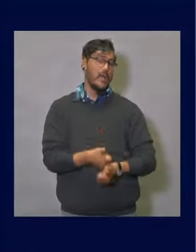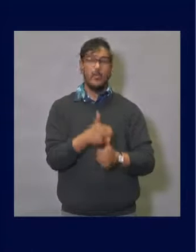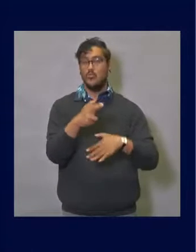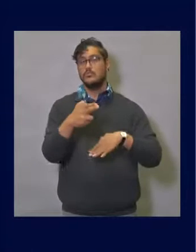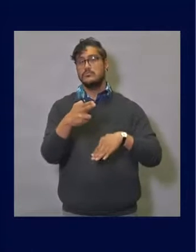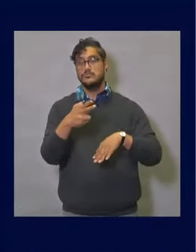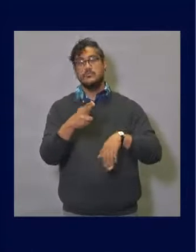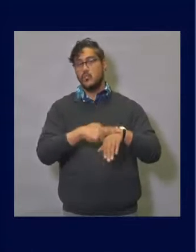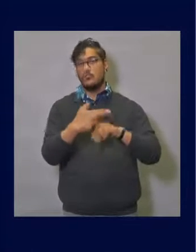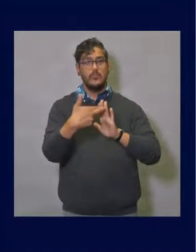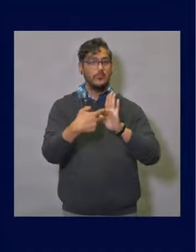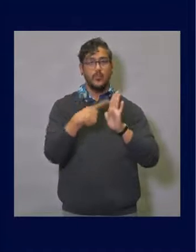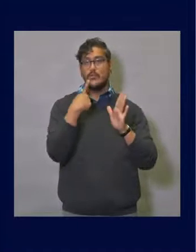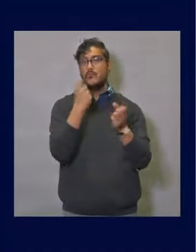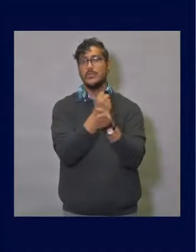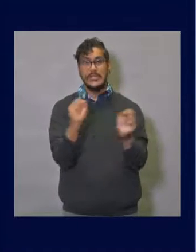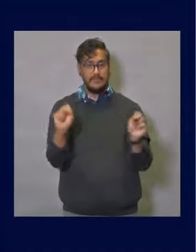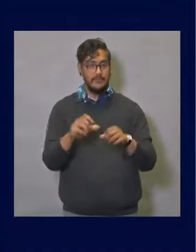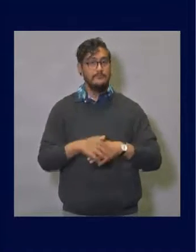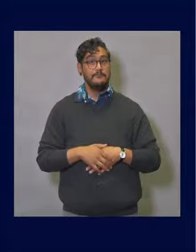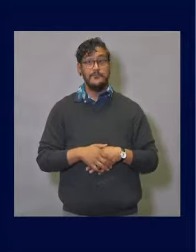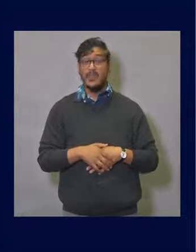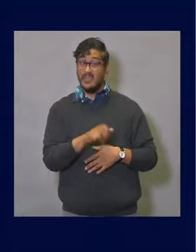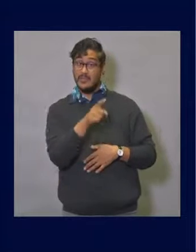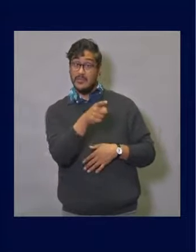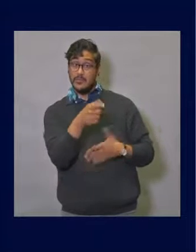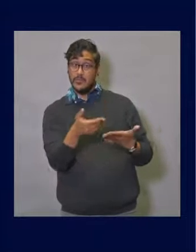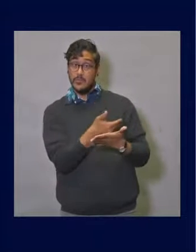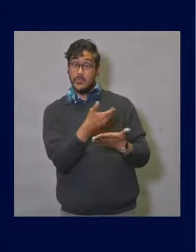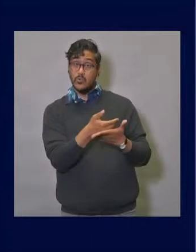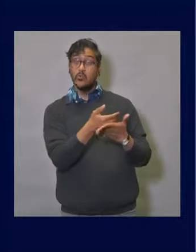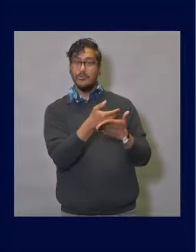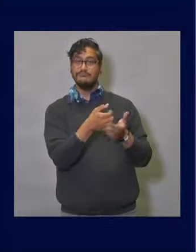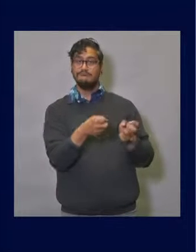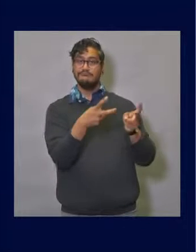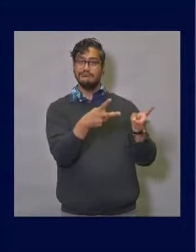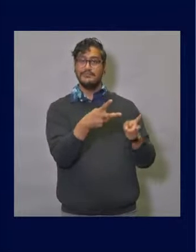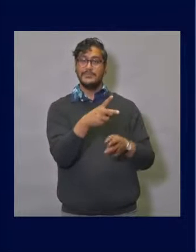protocols. You can find these updated protocols on our website at